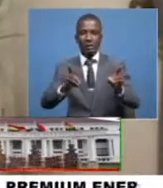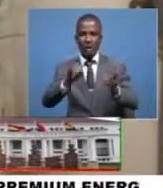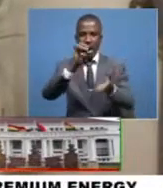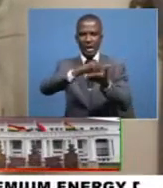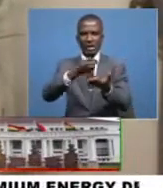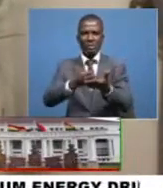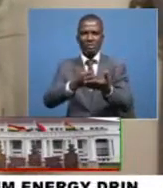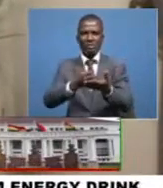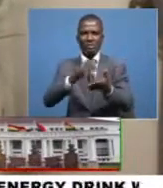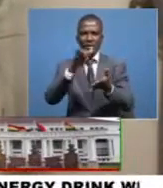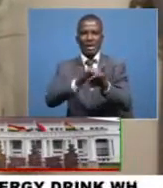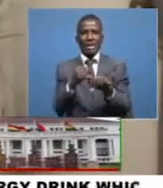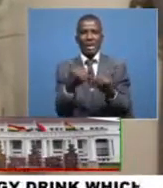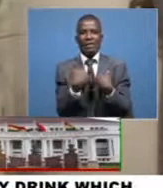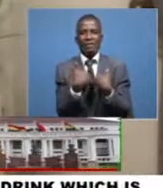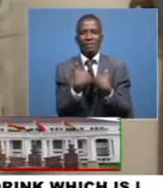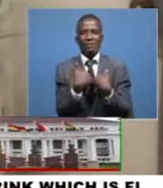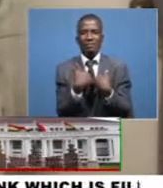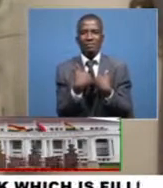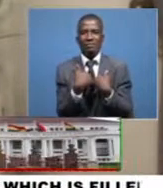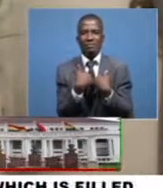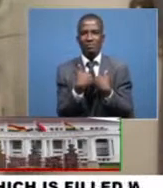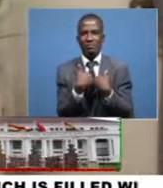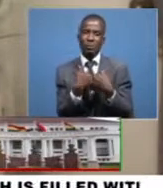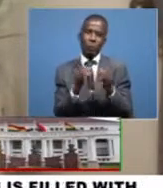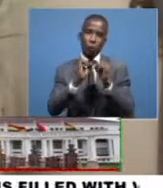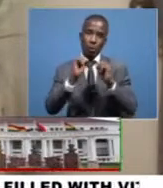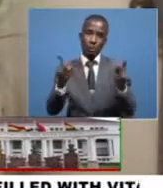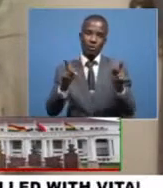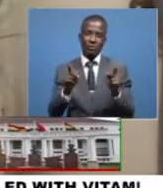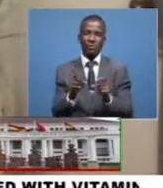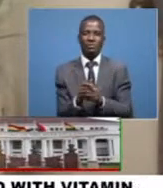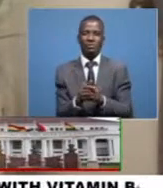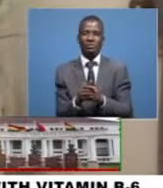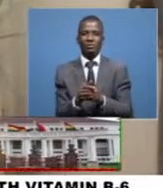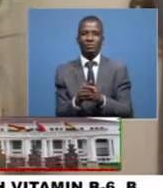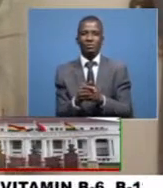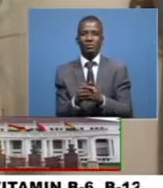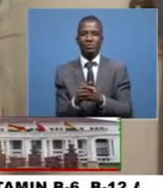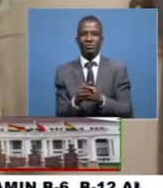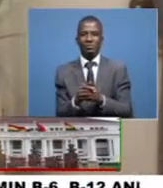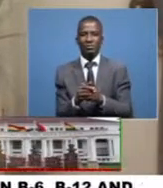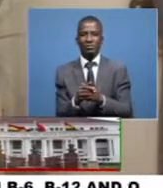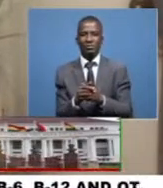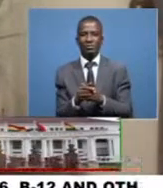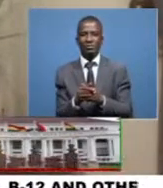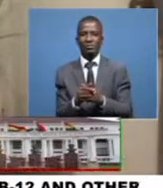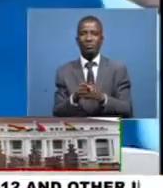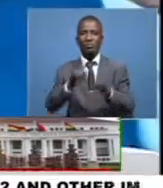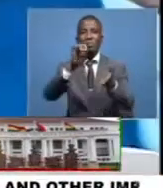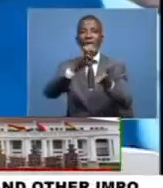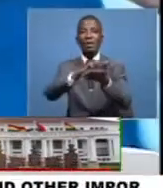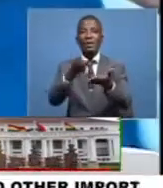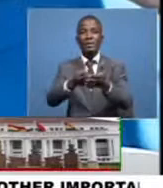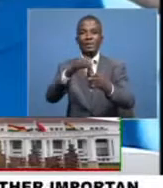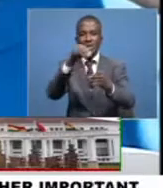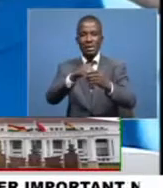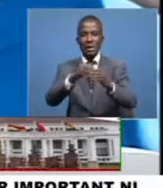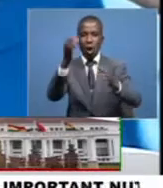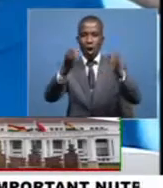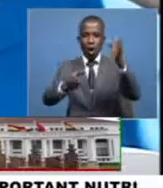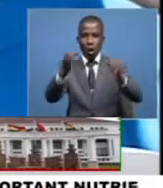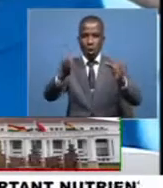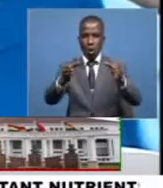evidence that they have before them. All right, Doc, the evidence before the court now is the